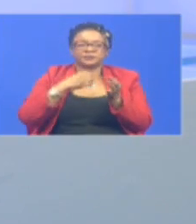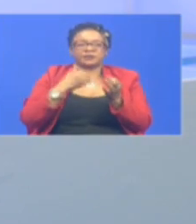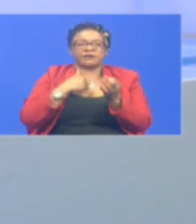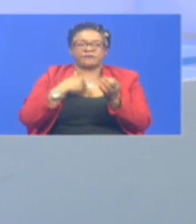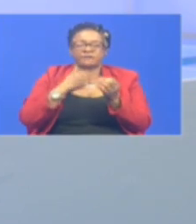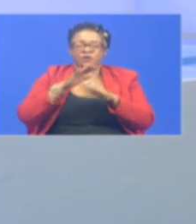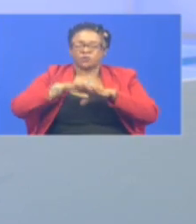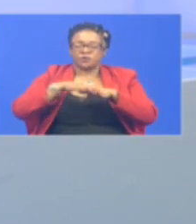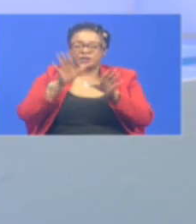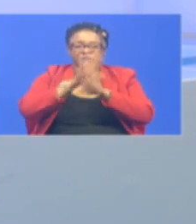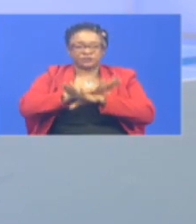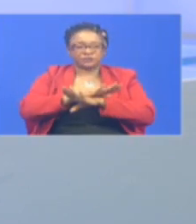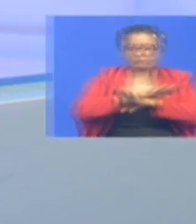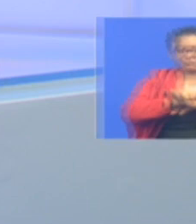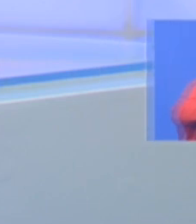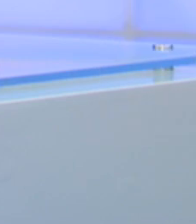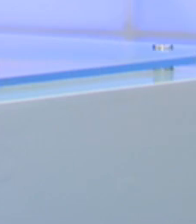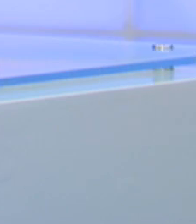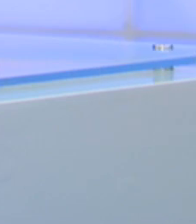night.